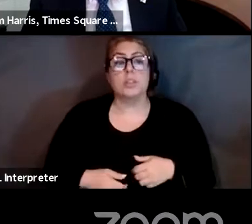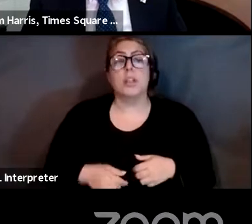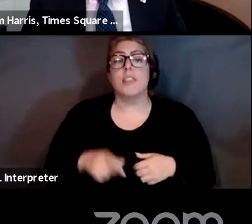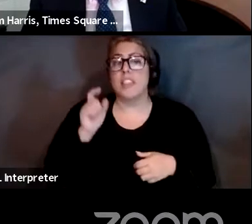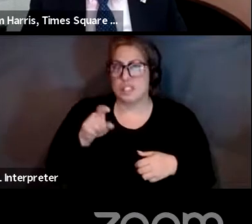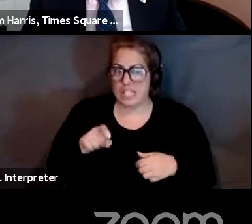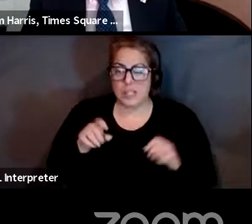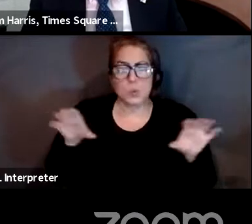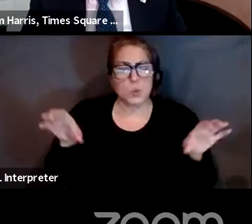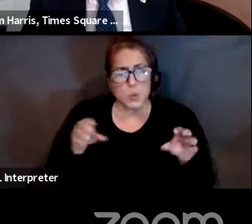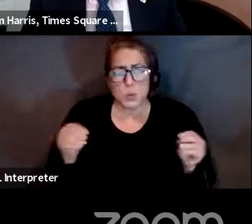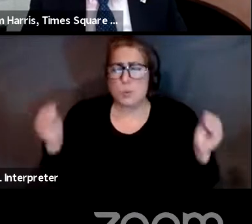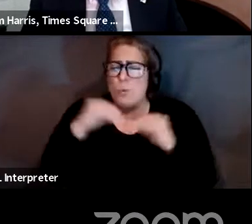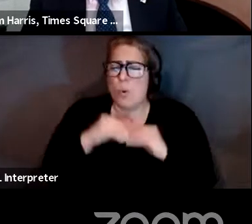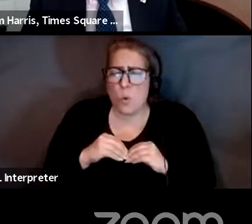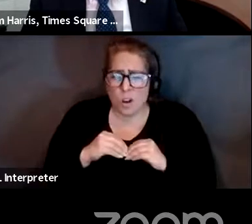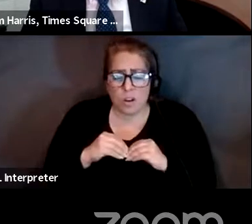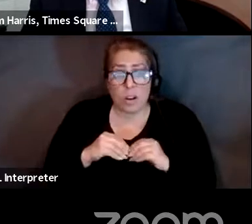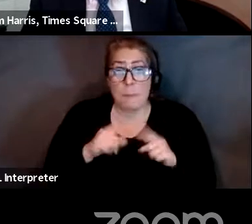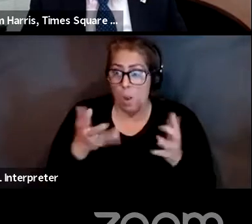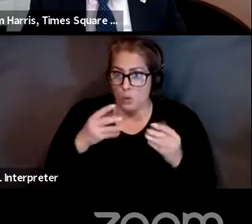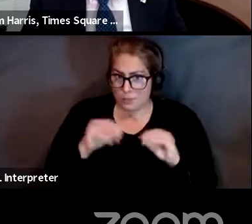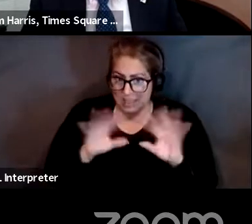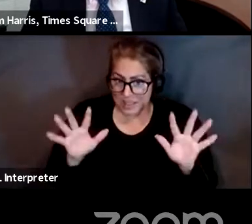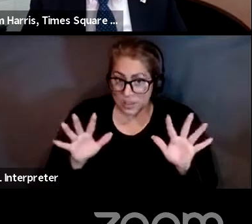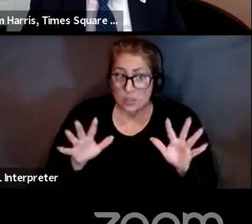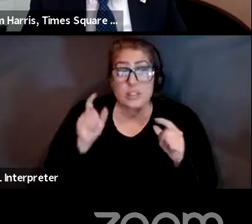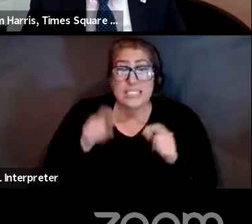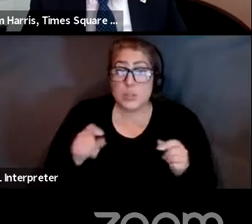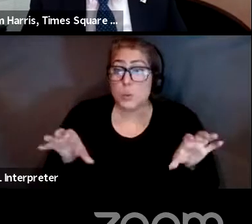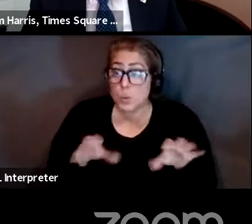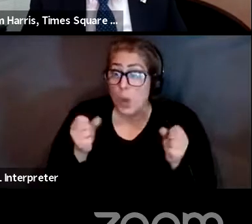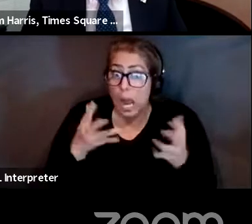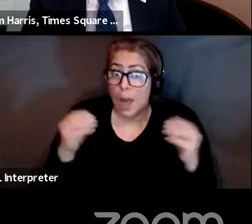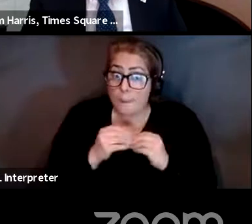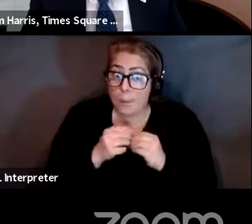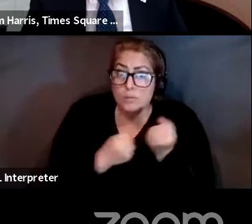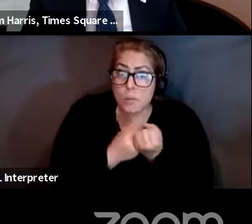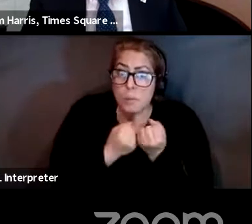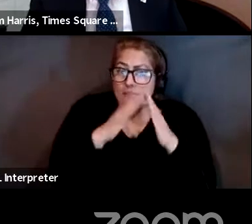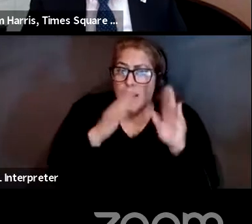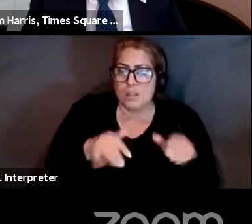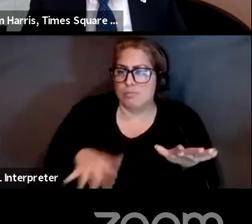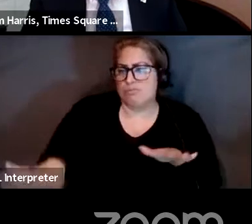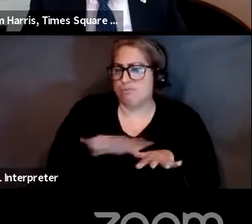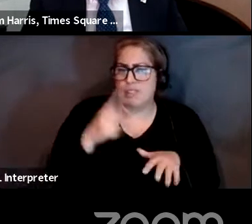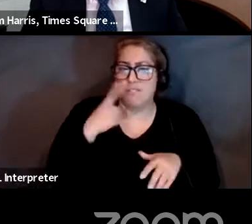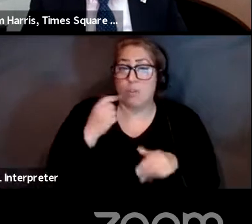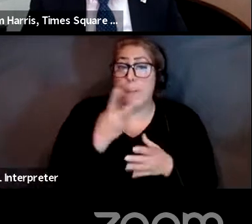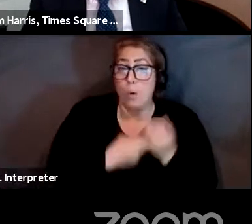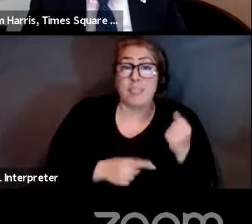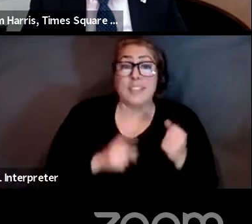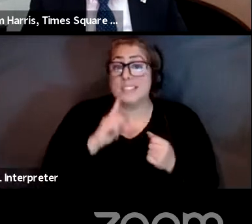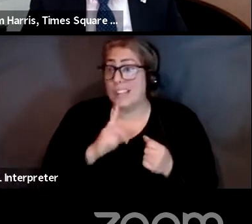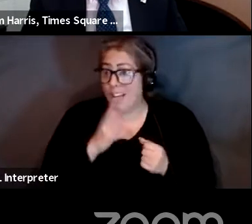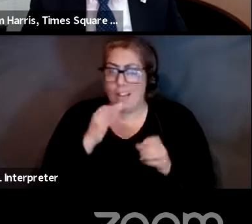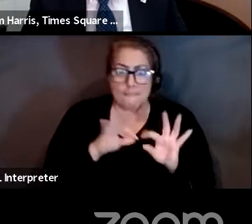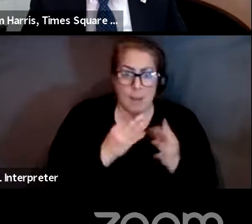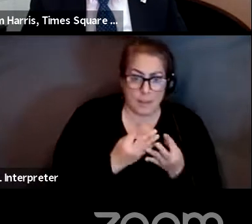a lot more, but I just want to be clear, there's a need to do a lot more supportive housing across the board for both singles and